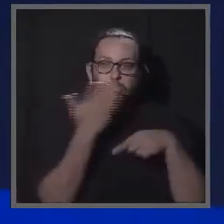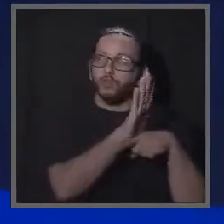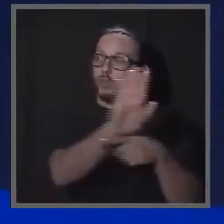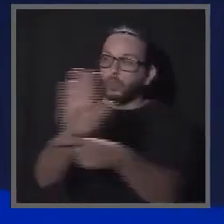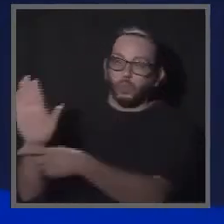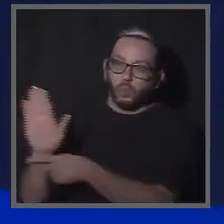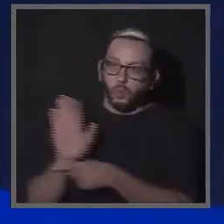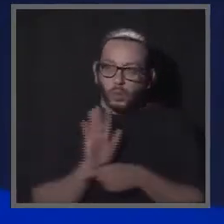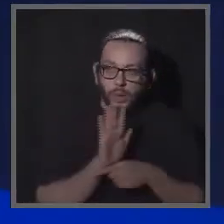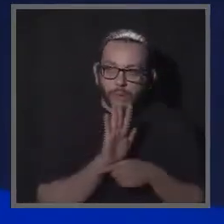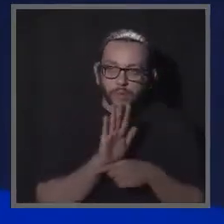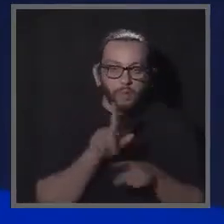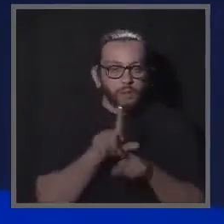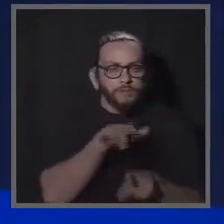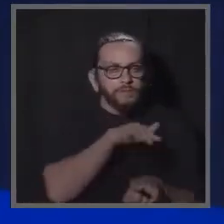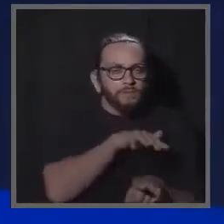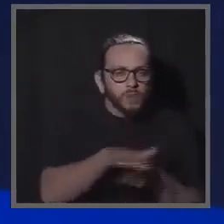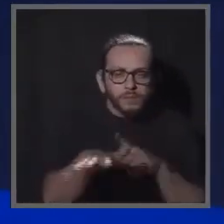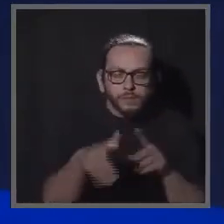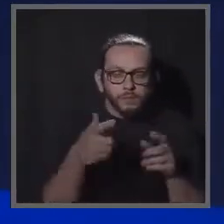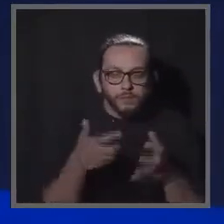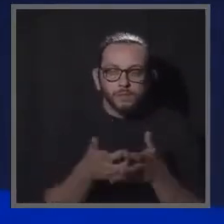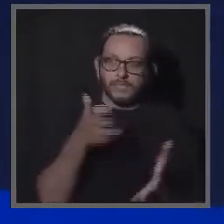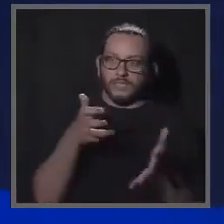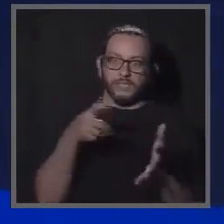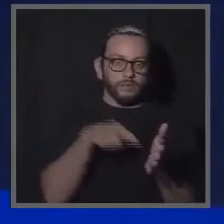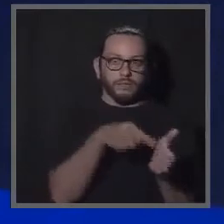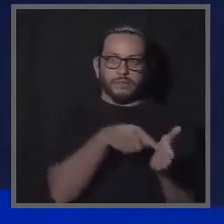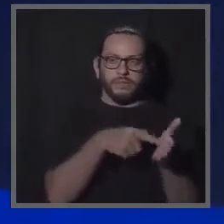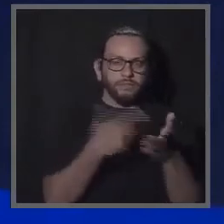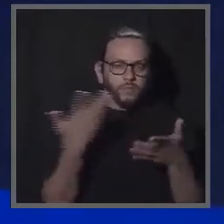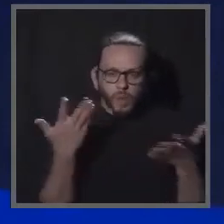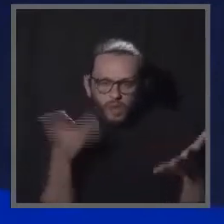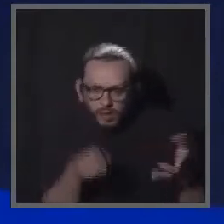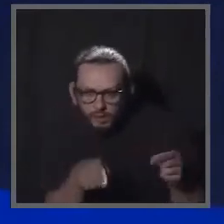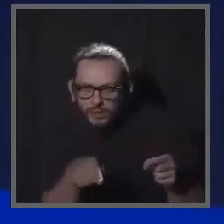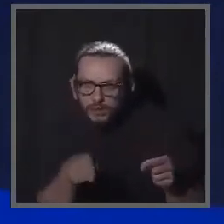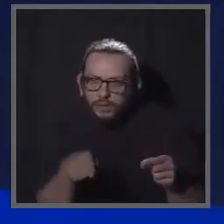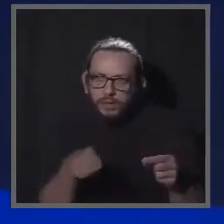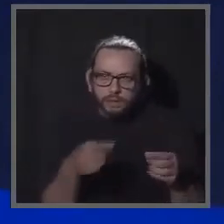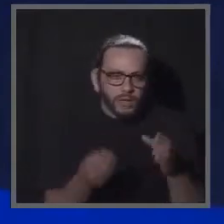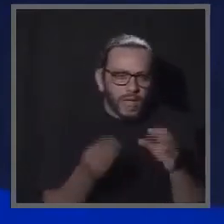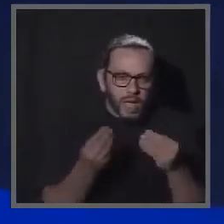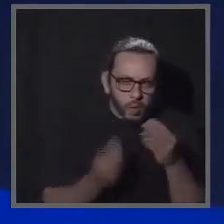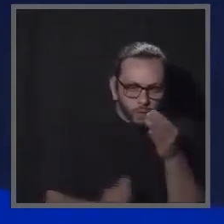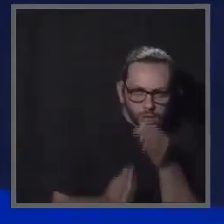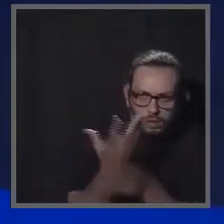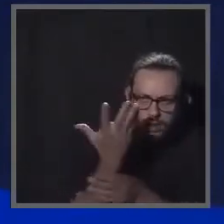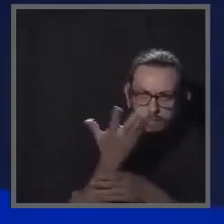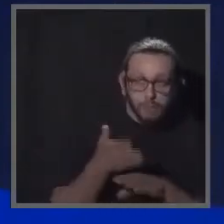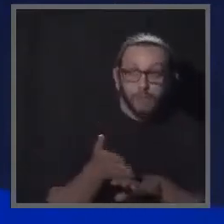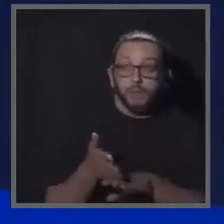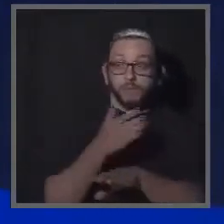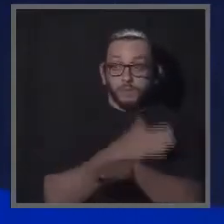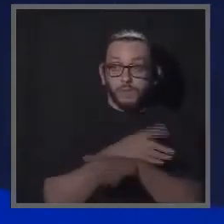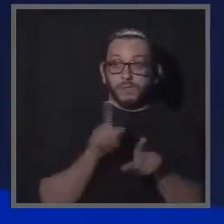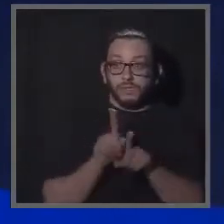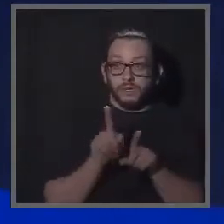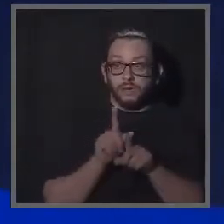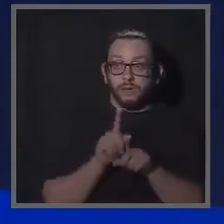have had and how they were generated. Was it, as Sarah also mentioned, a more bottom-up